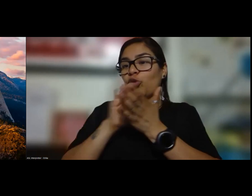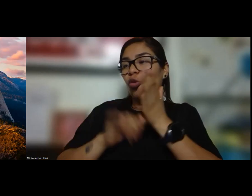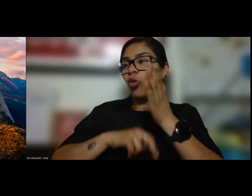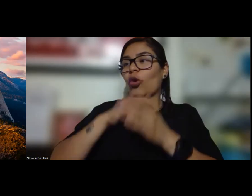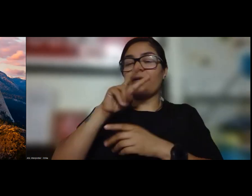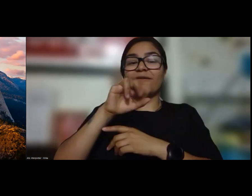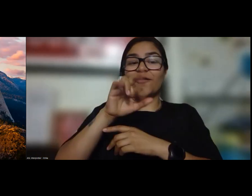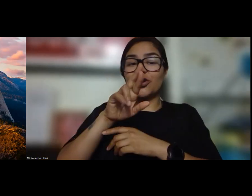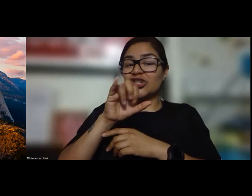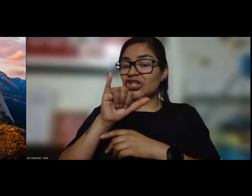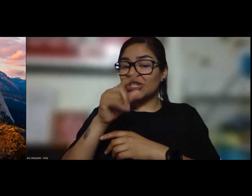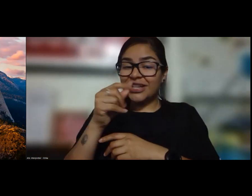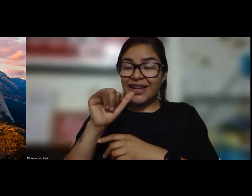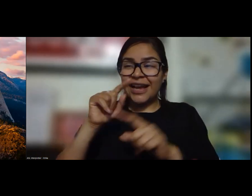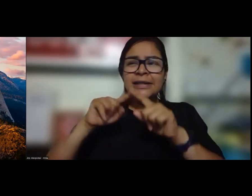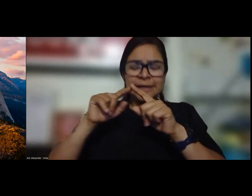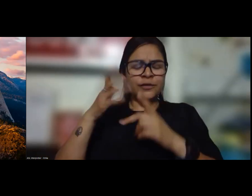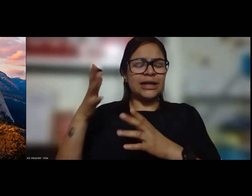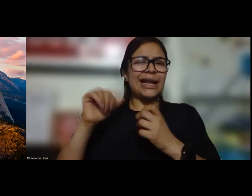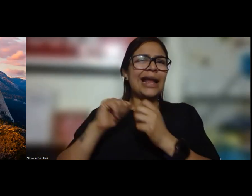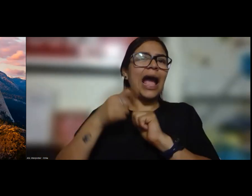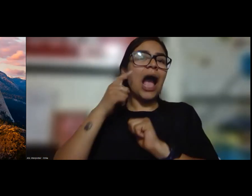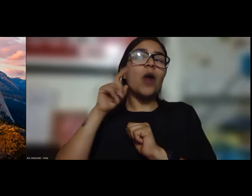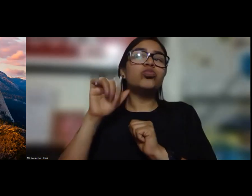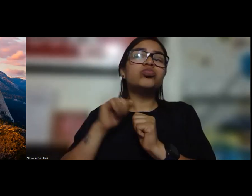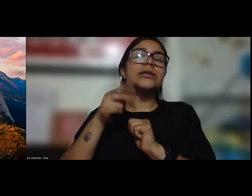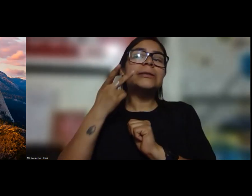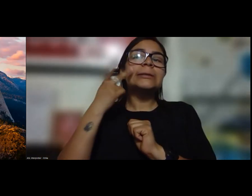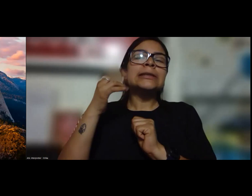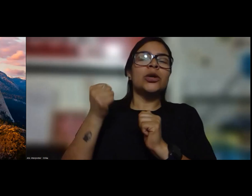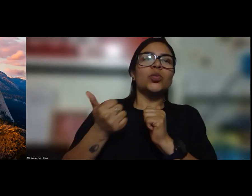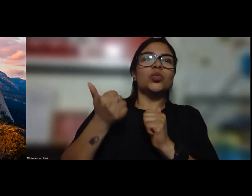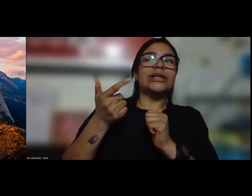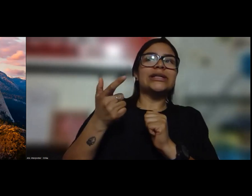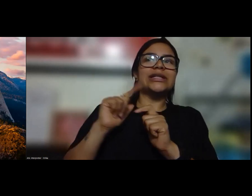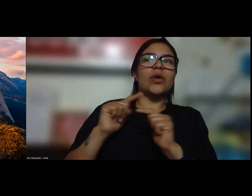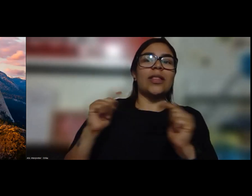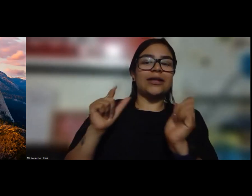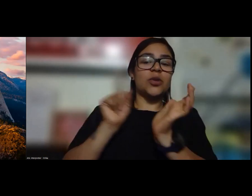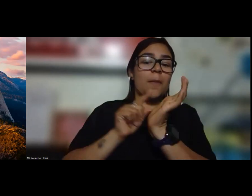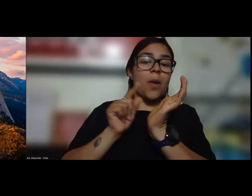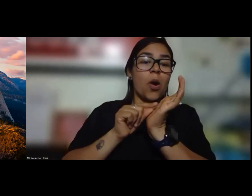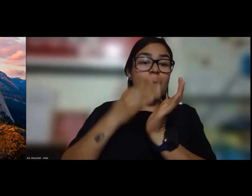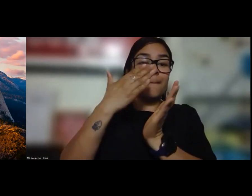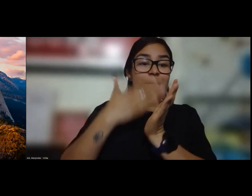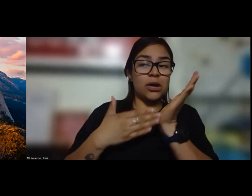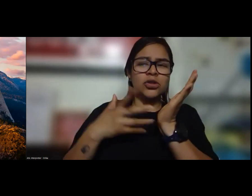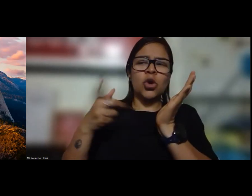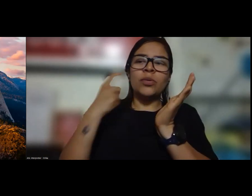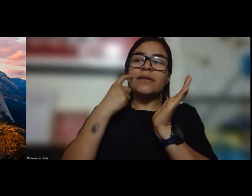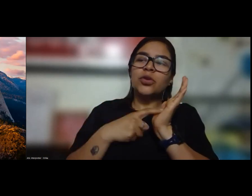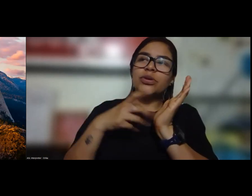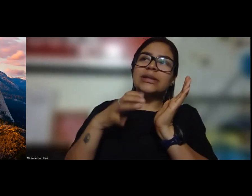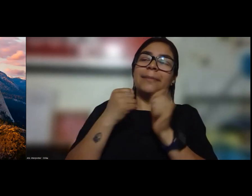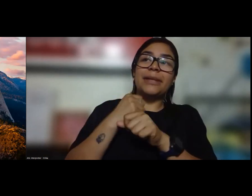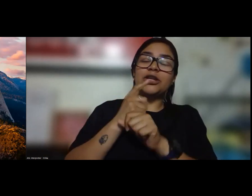Minnesota. And through that, we discussed with them the needs in those areas when it came to the printed survey. And so just to be able to make